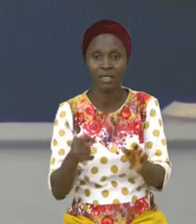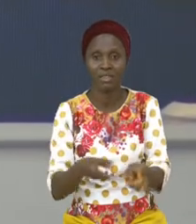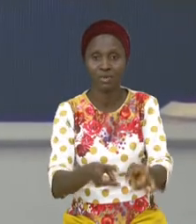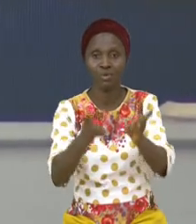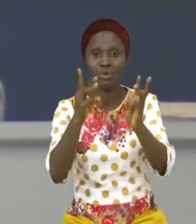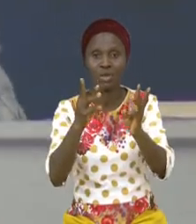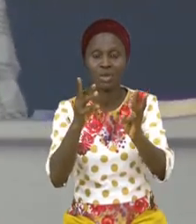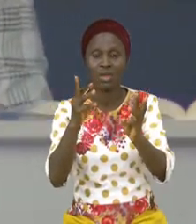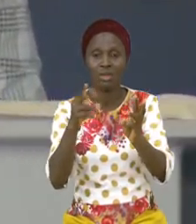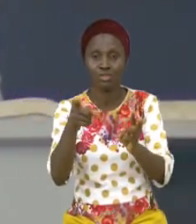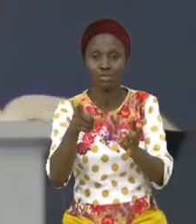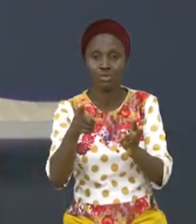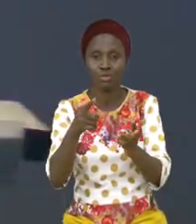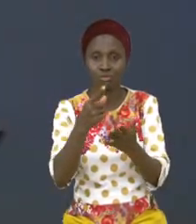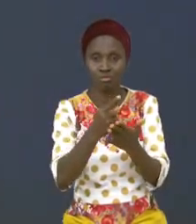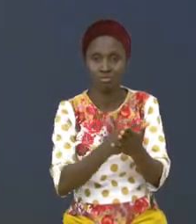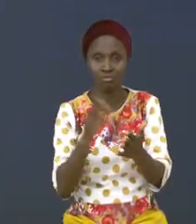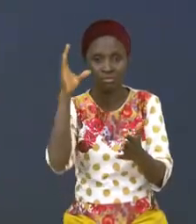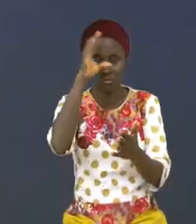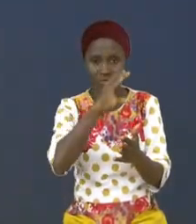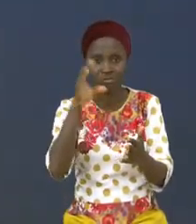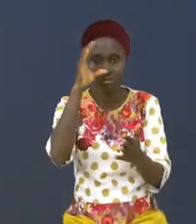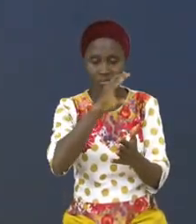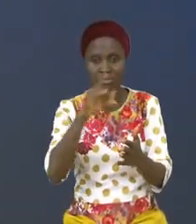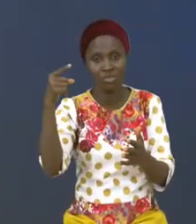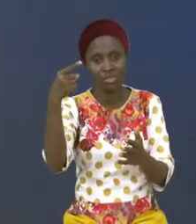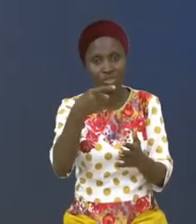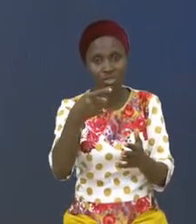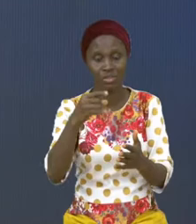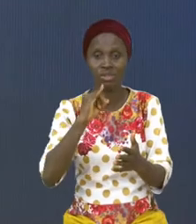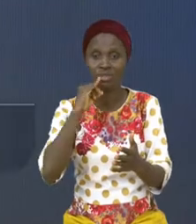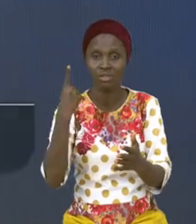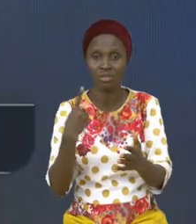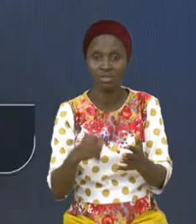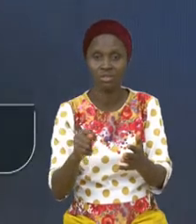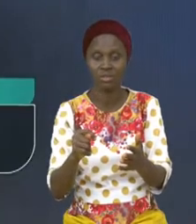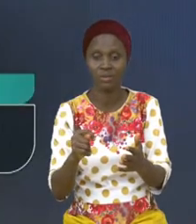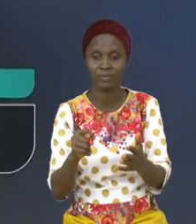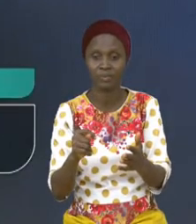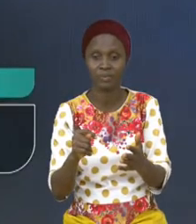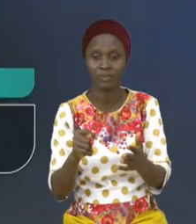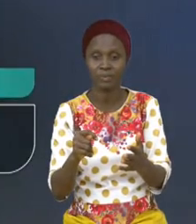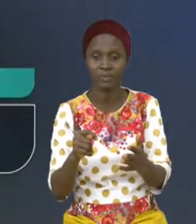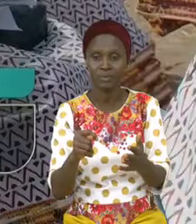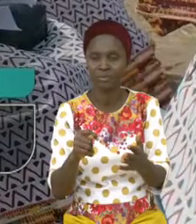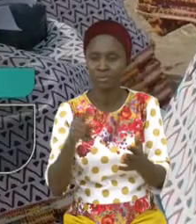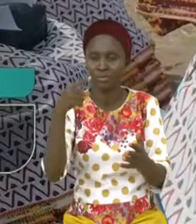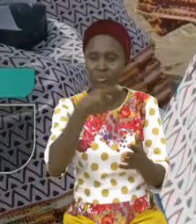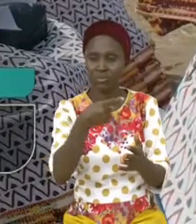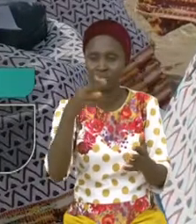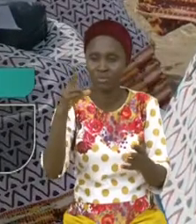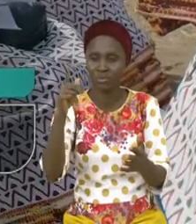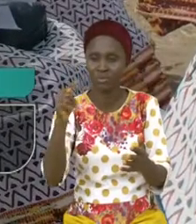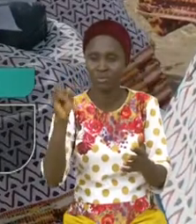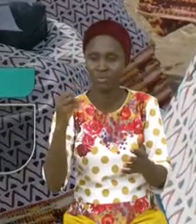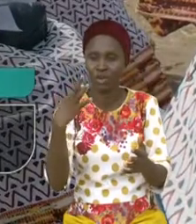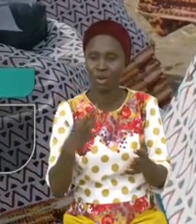consult g here the gods of a go-getter look at an eagle an ego as